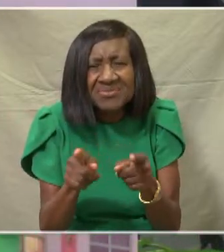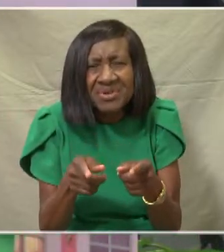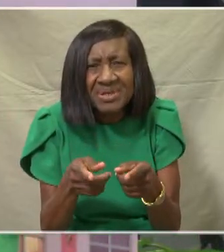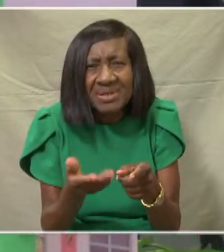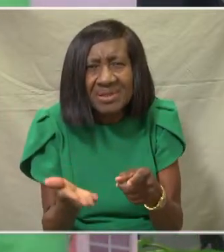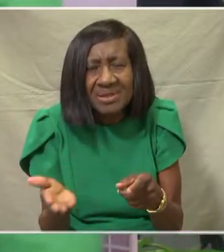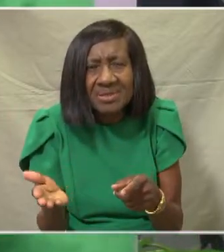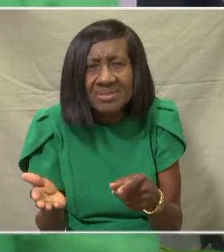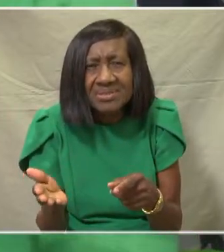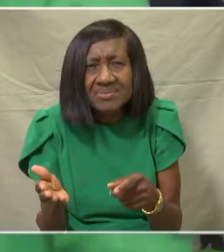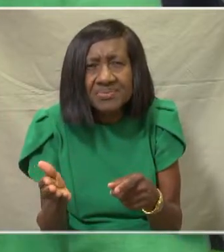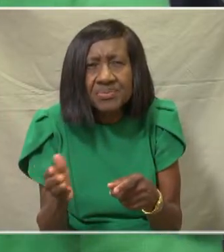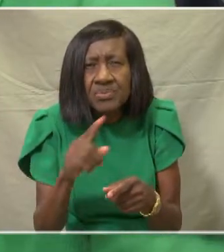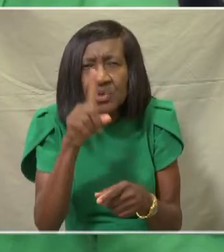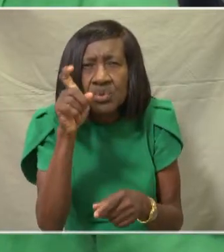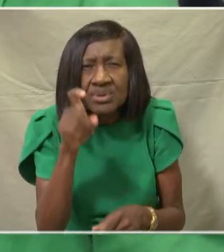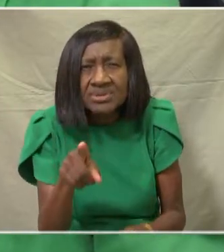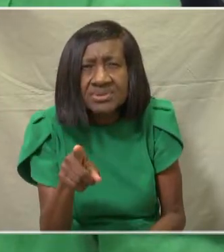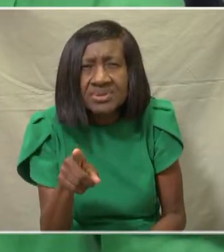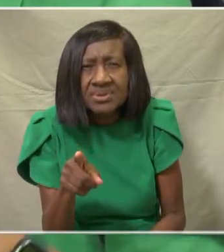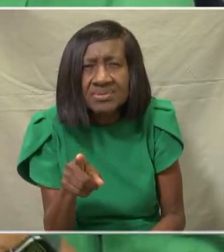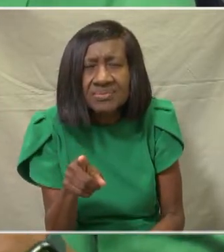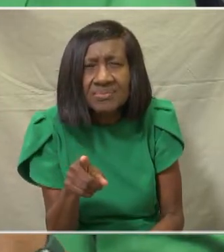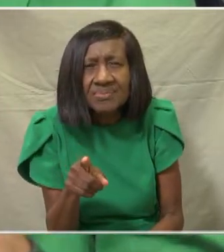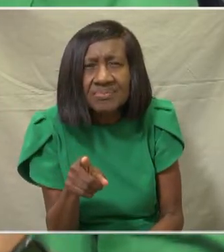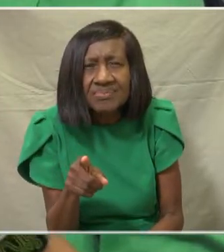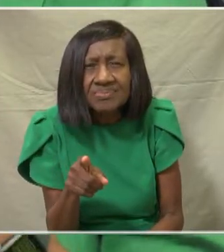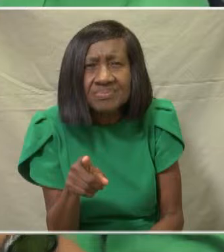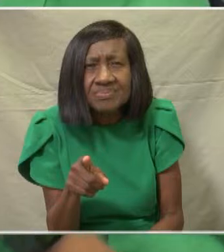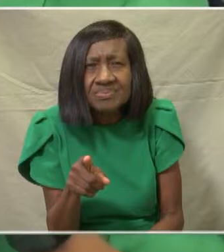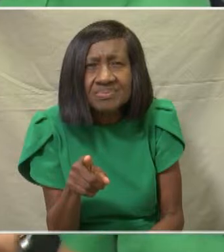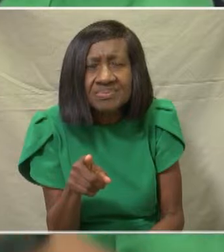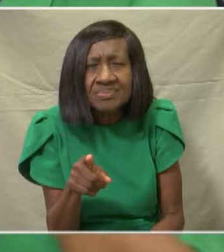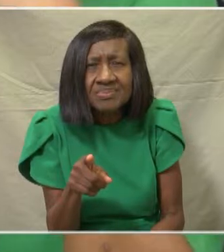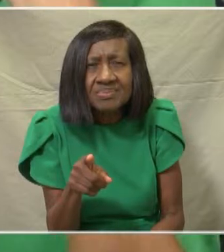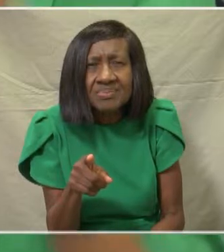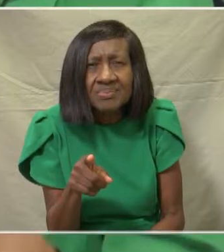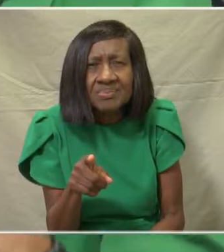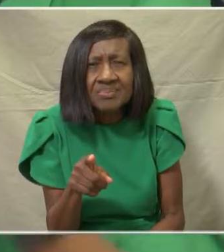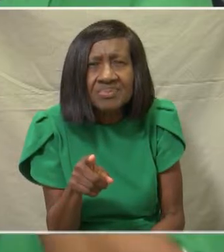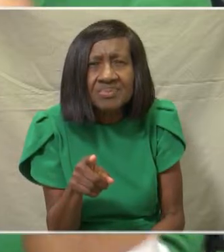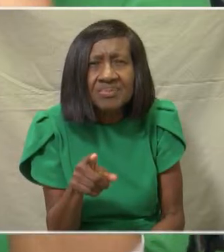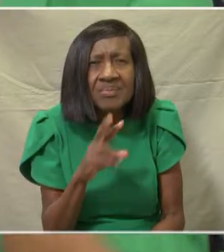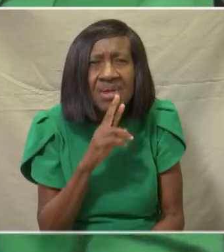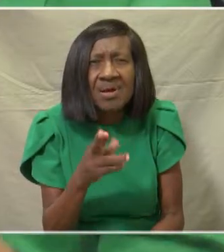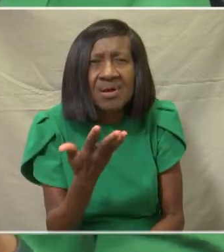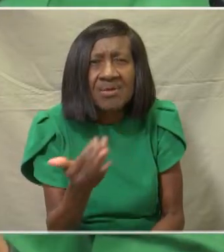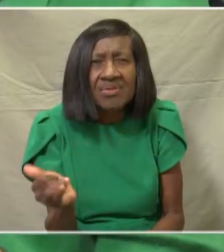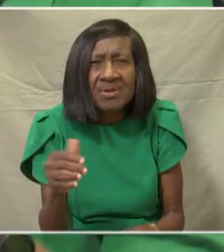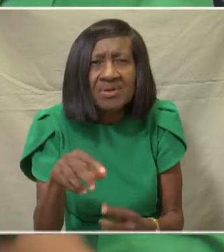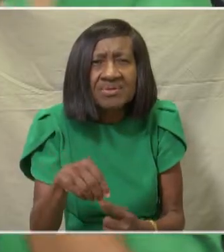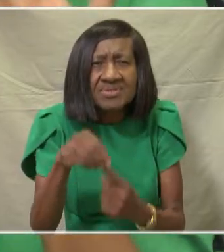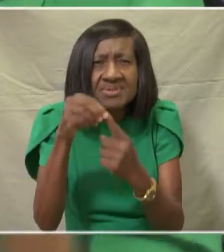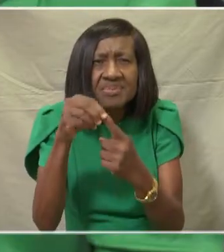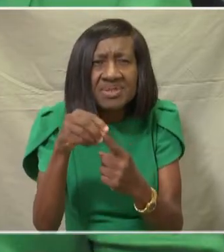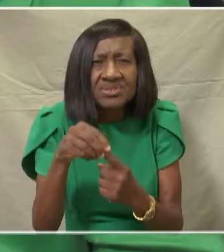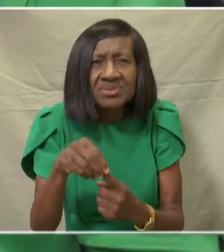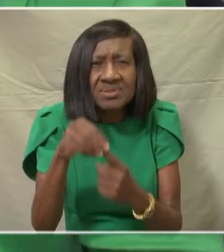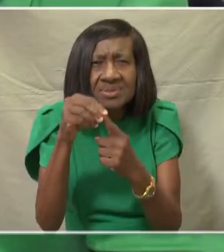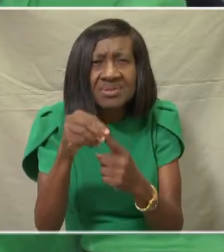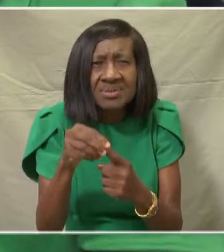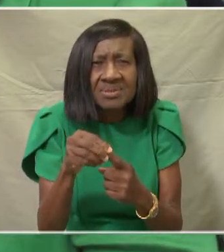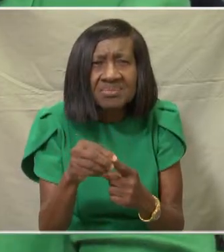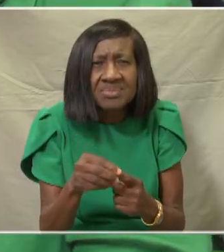there certain, I want to say heterogeneous, or certain specific practices that you have observed here